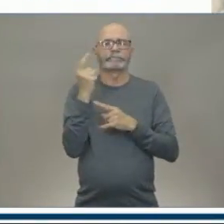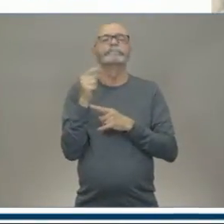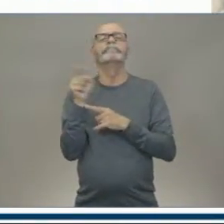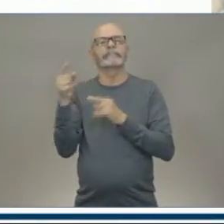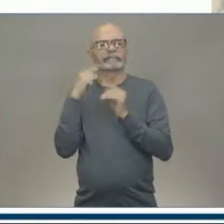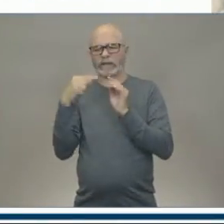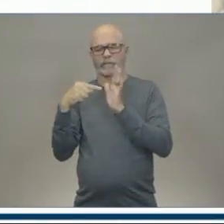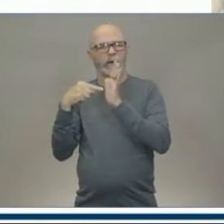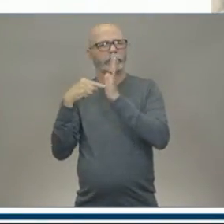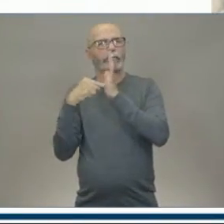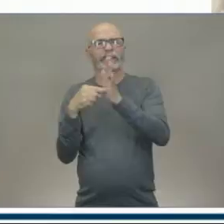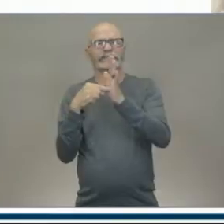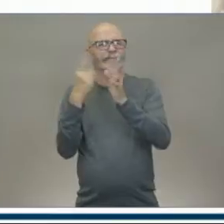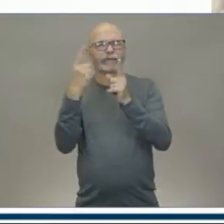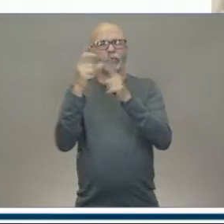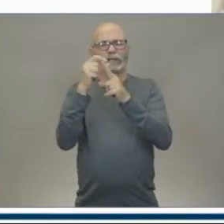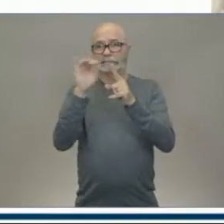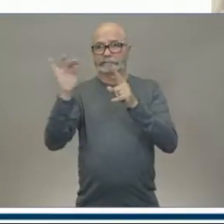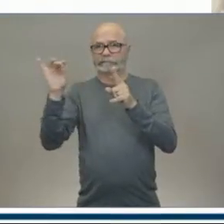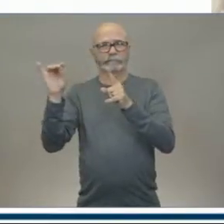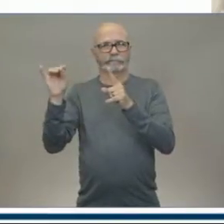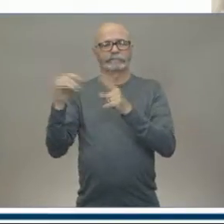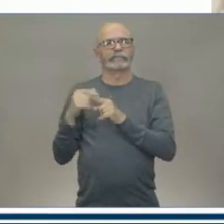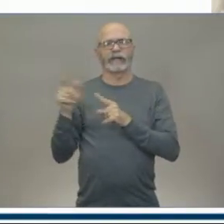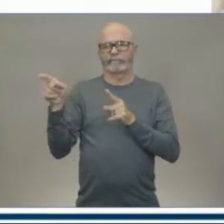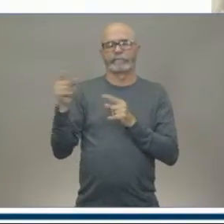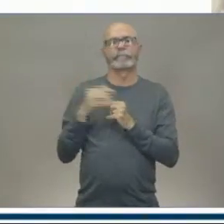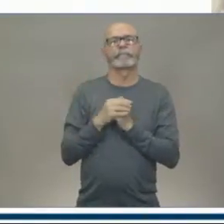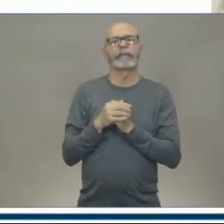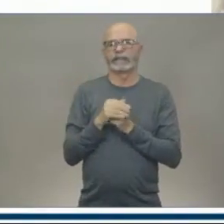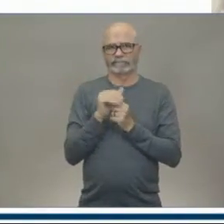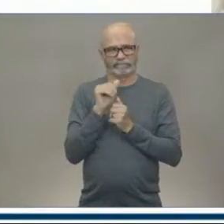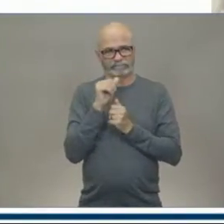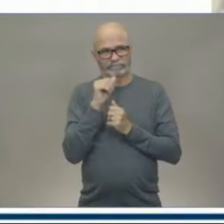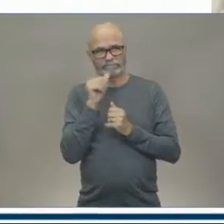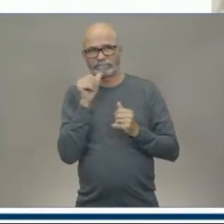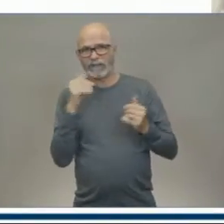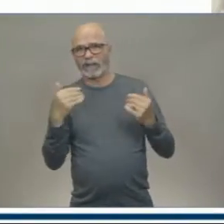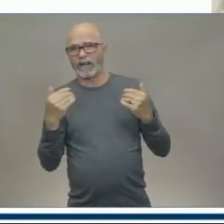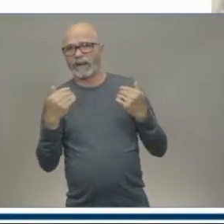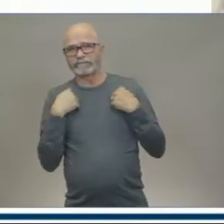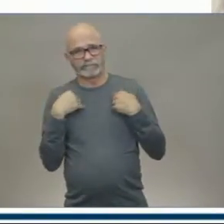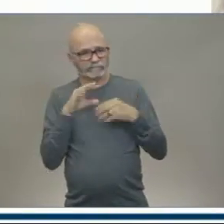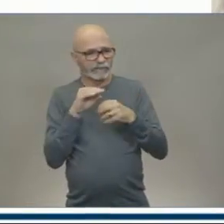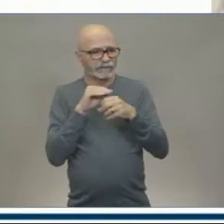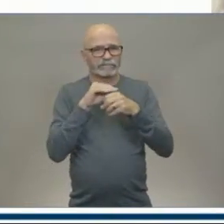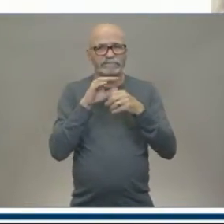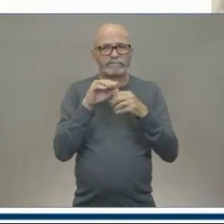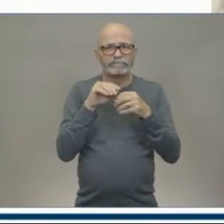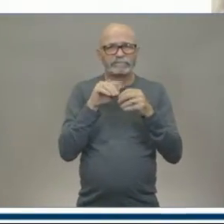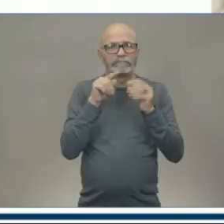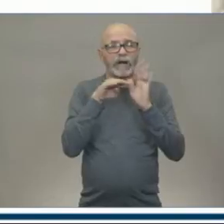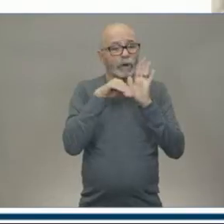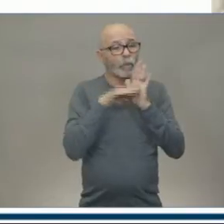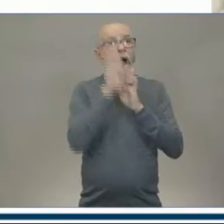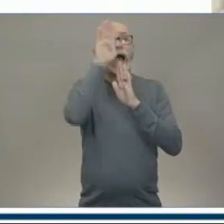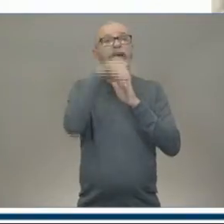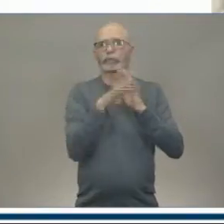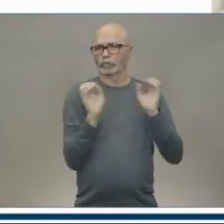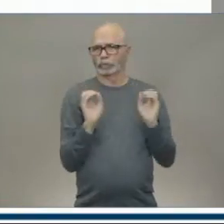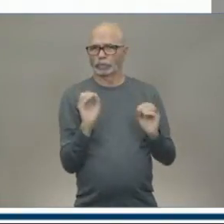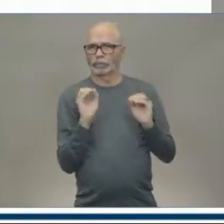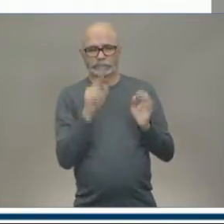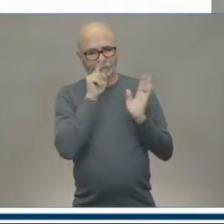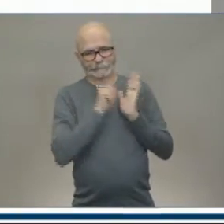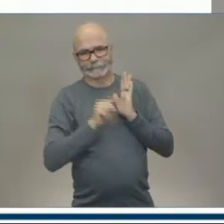a couple to several weeks do not actually impact COVID-19's epidemiological curve. So I'm curious about the planning there. So